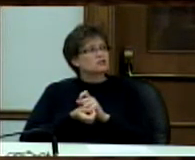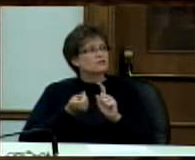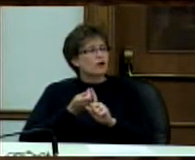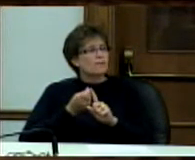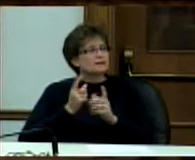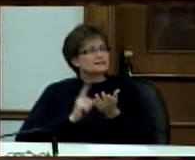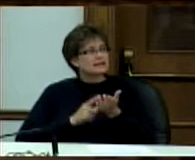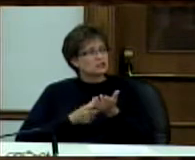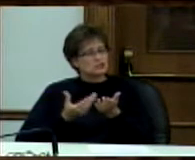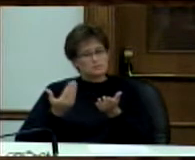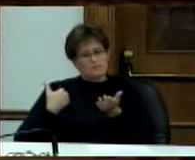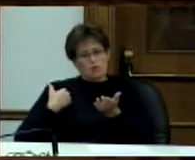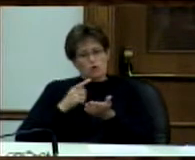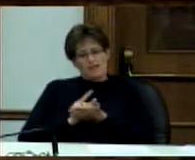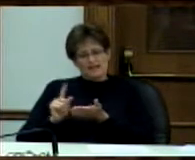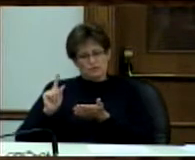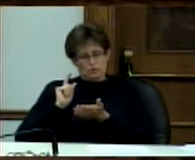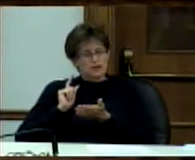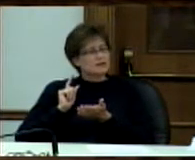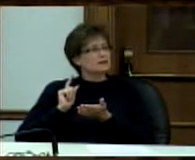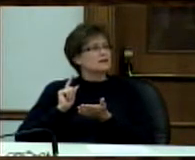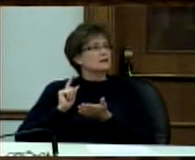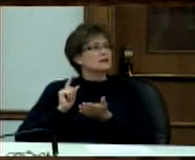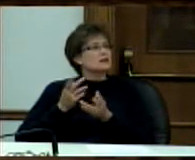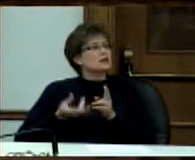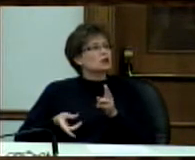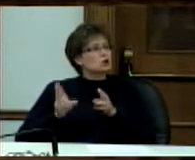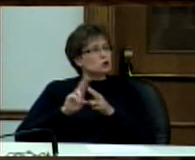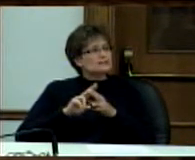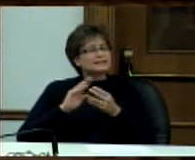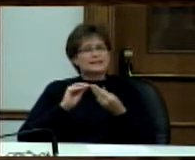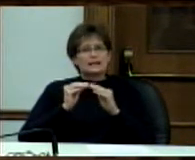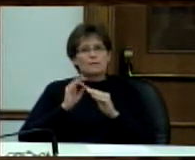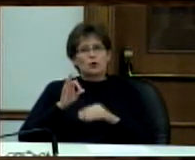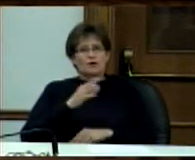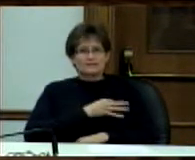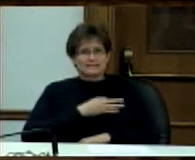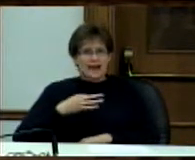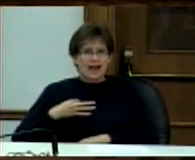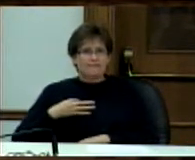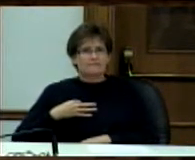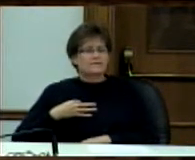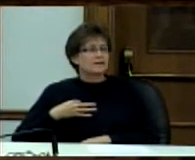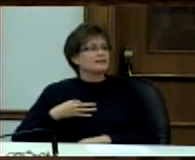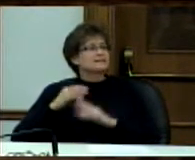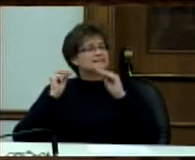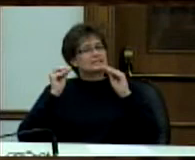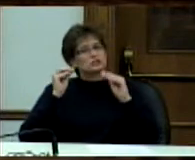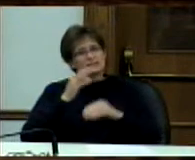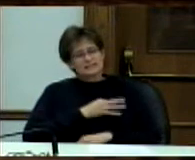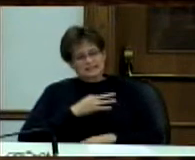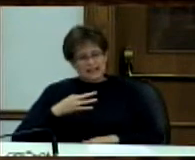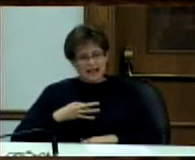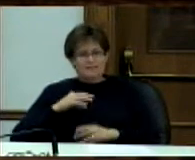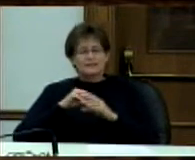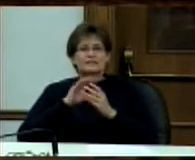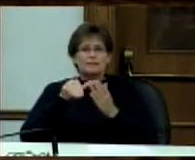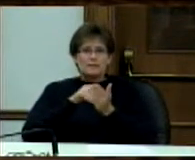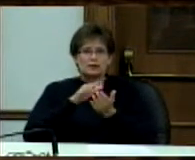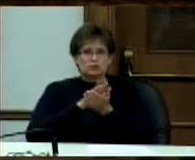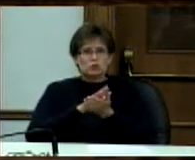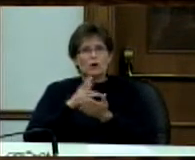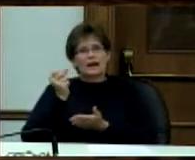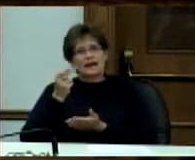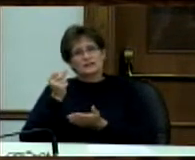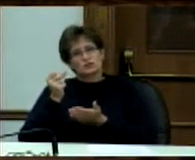upon discussion of the board last week. Was an increasing in the number of staff, teaching staff going to the middle